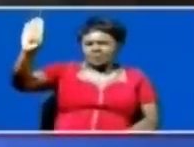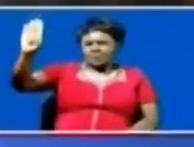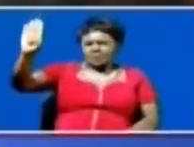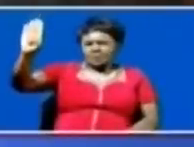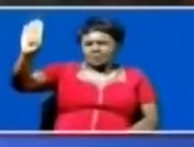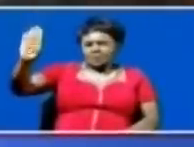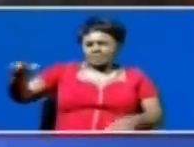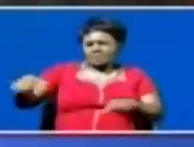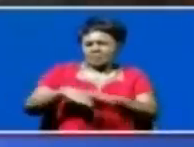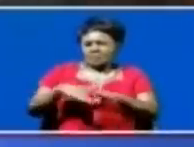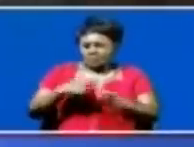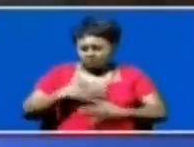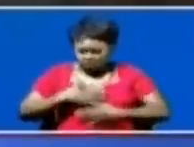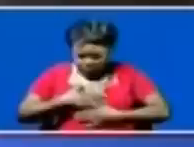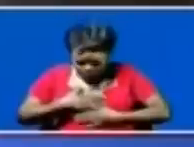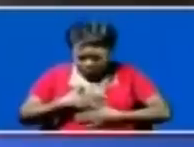Honorable members,